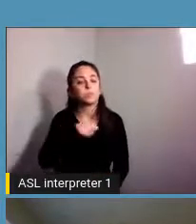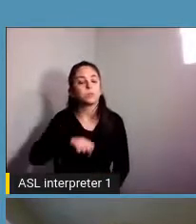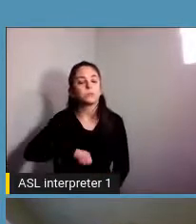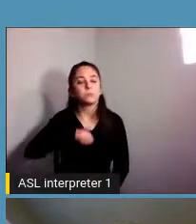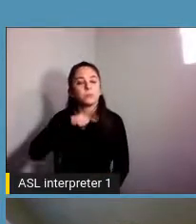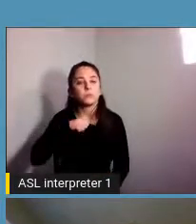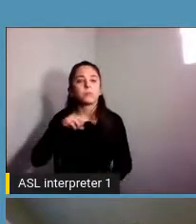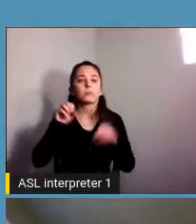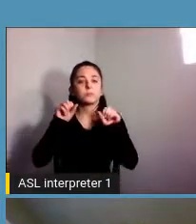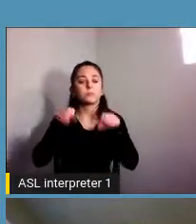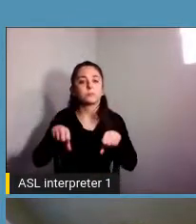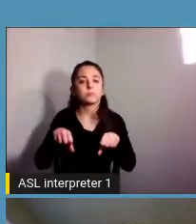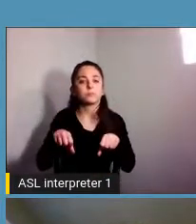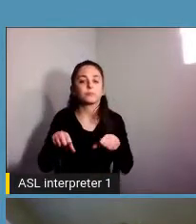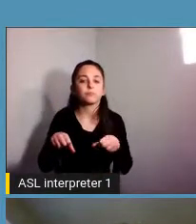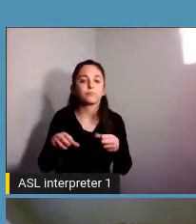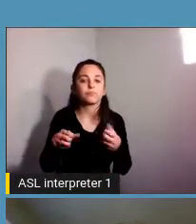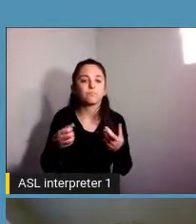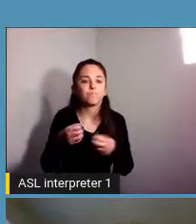So,